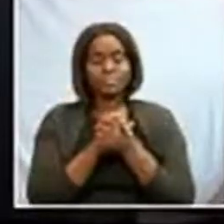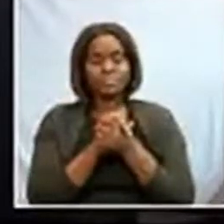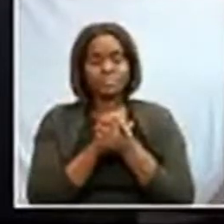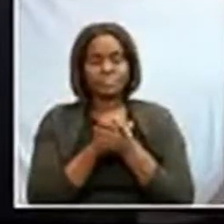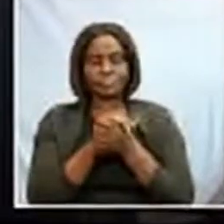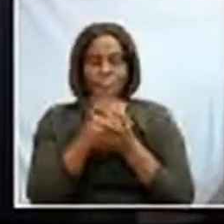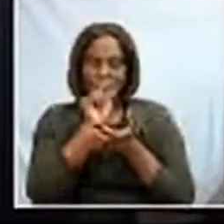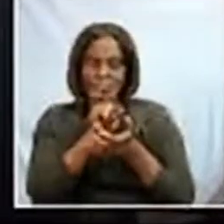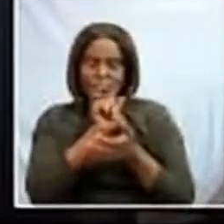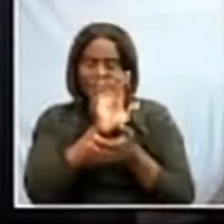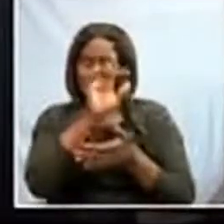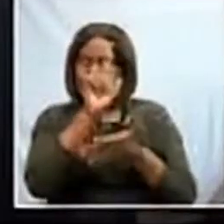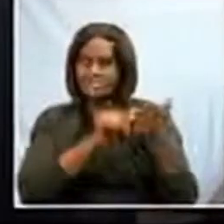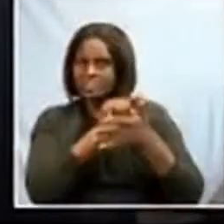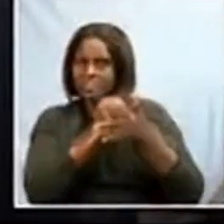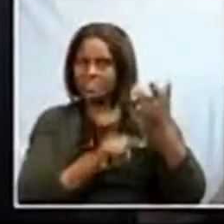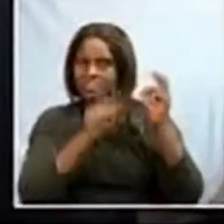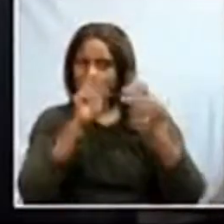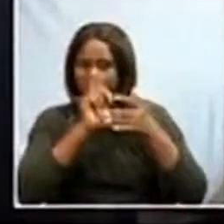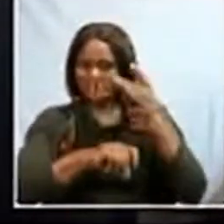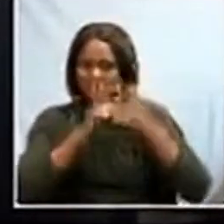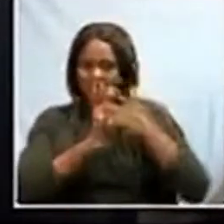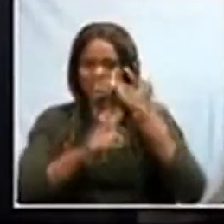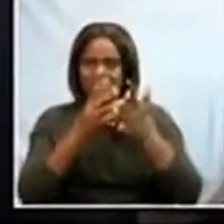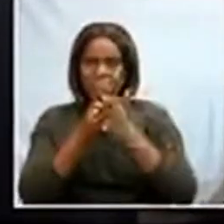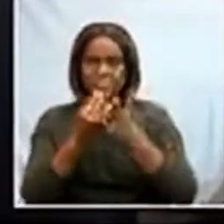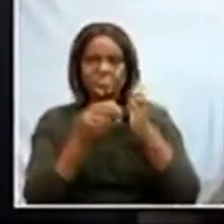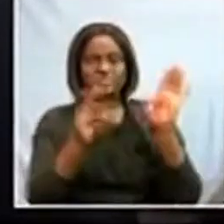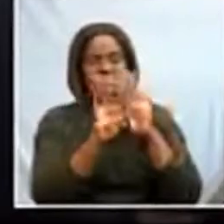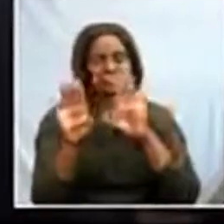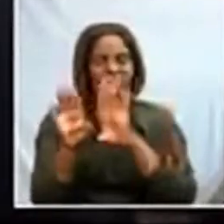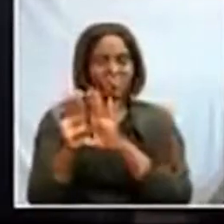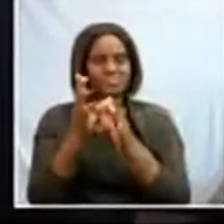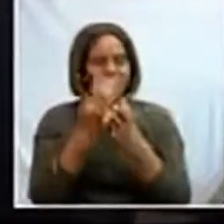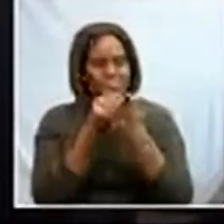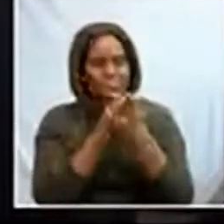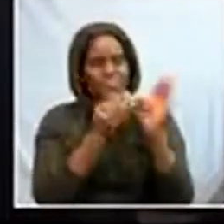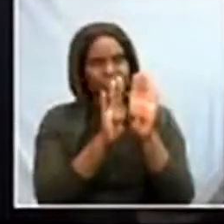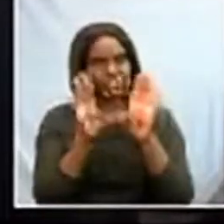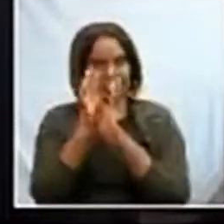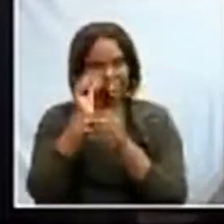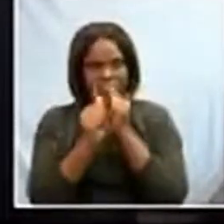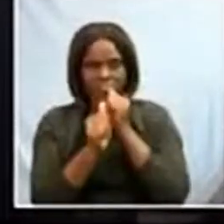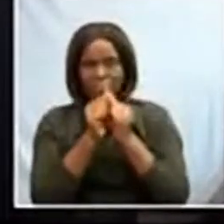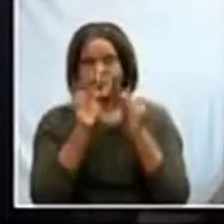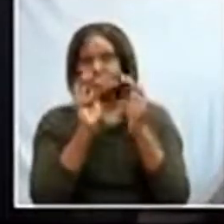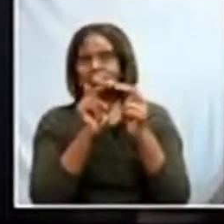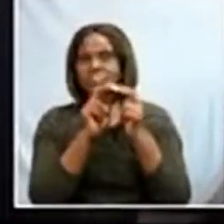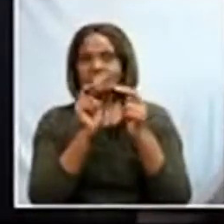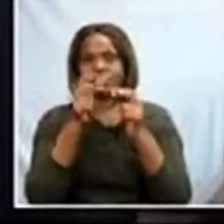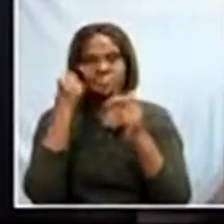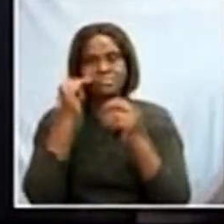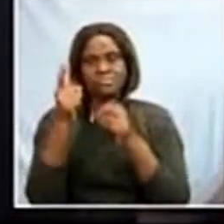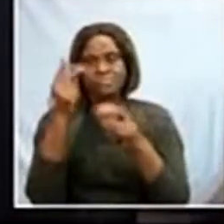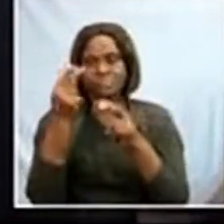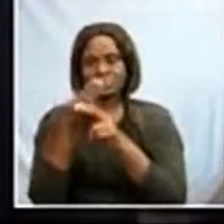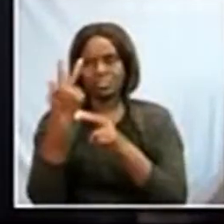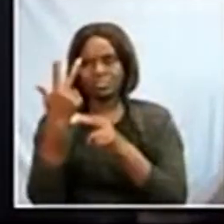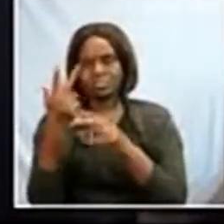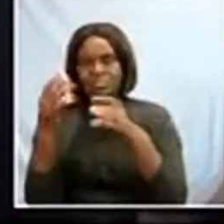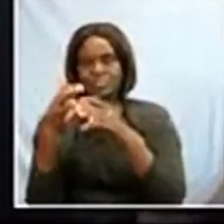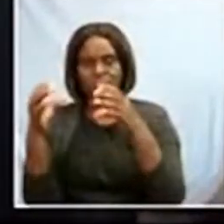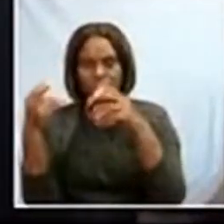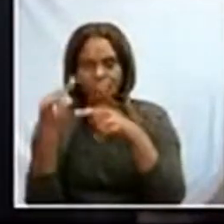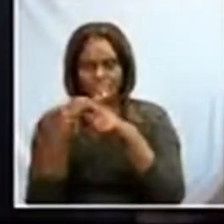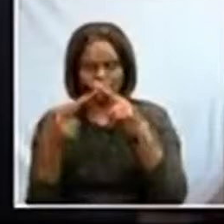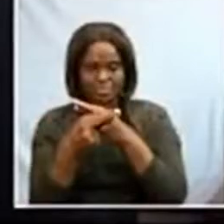what was the termination cost, financial closure, because the contract, like for the 1x3 classroom block,